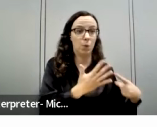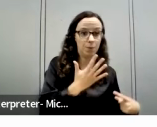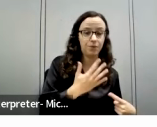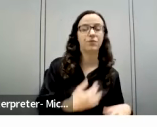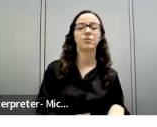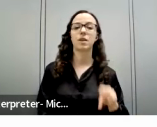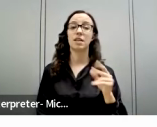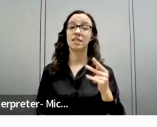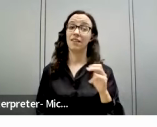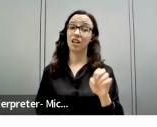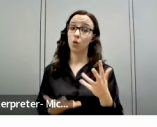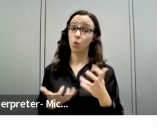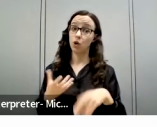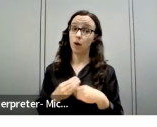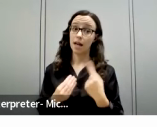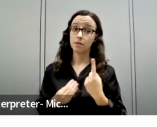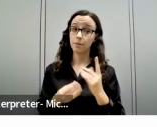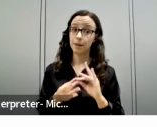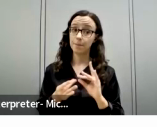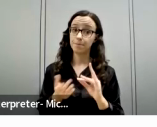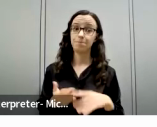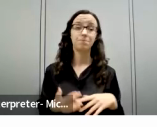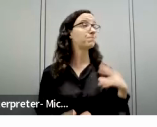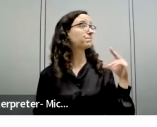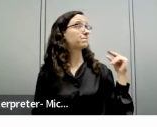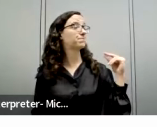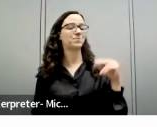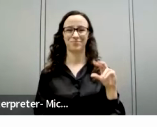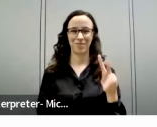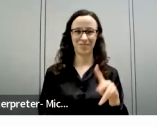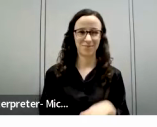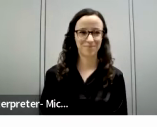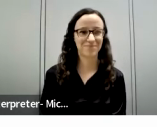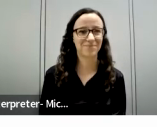Stephanie, would you like to add anything to the slide? No? Okay.